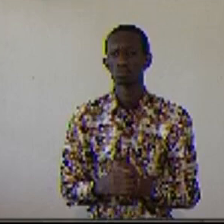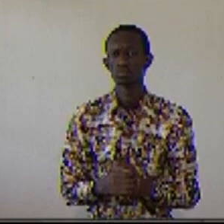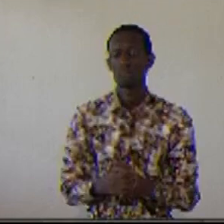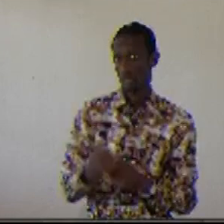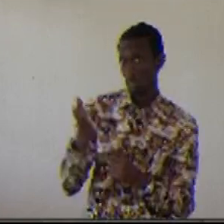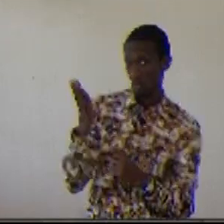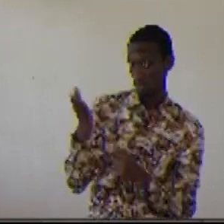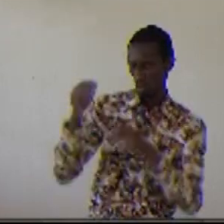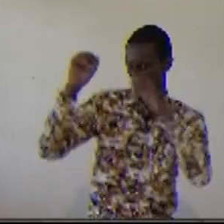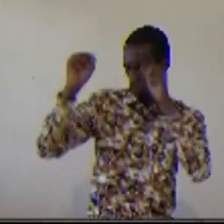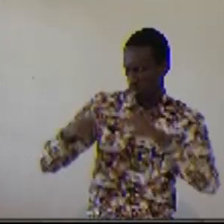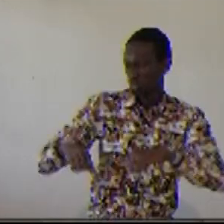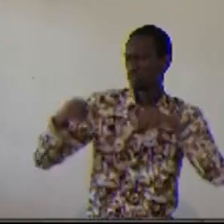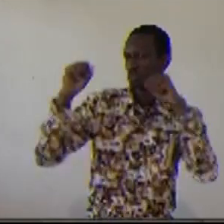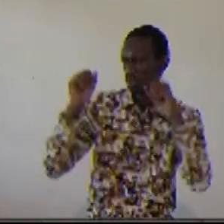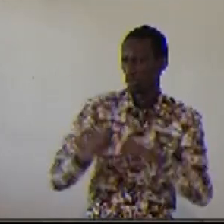interfere